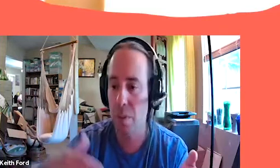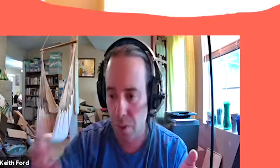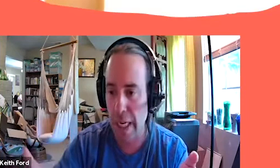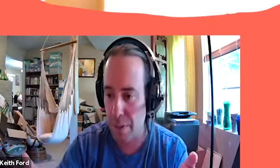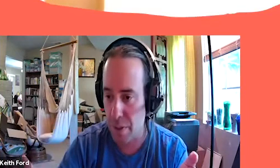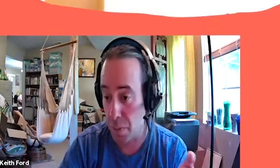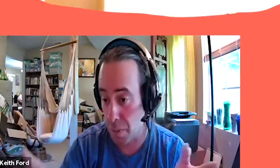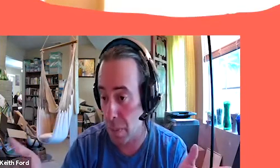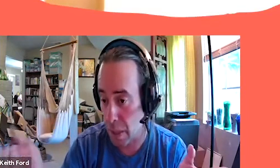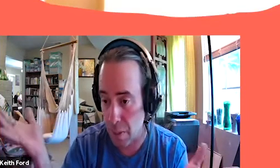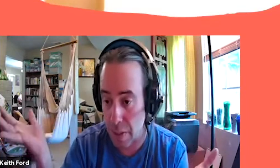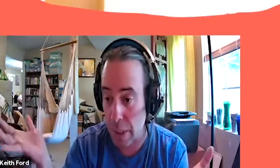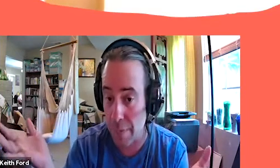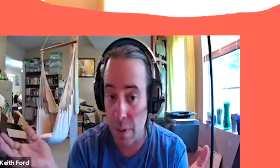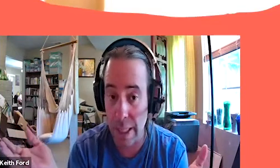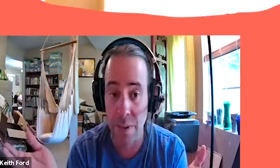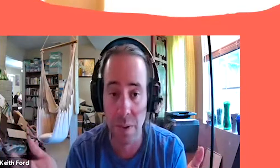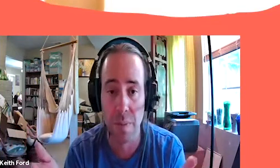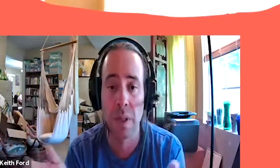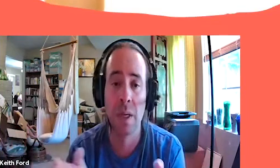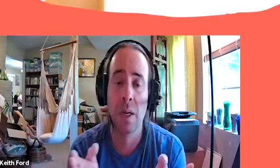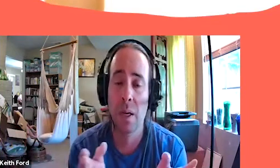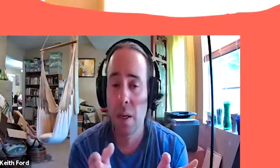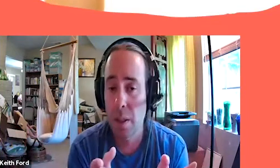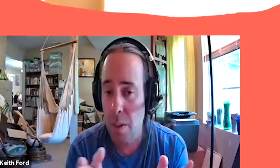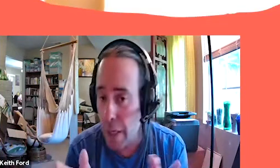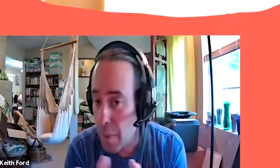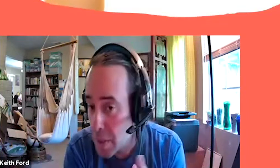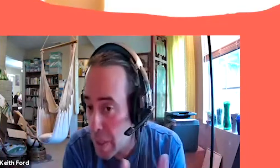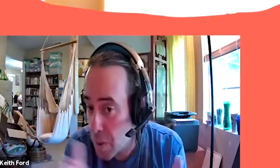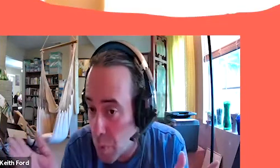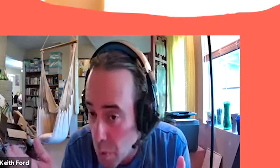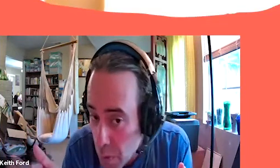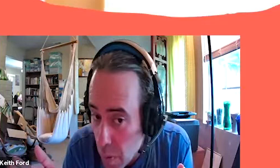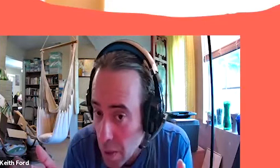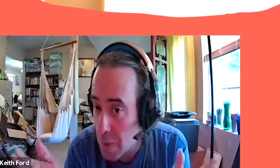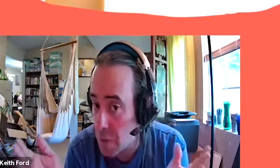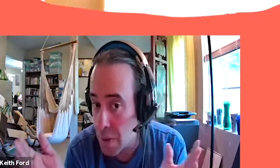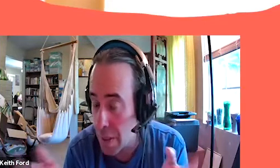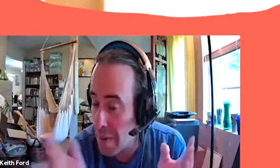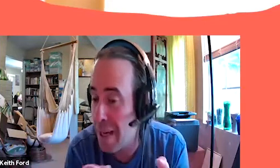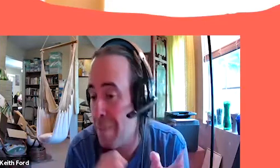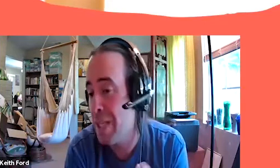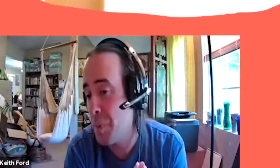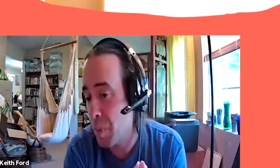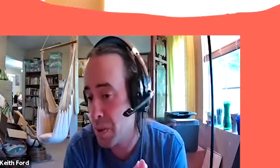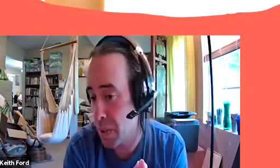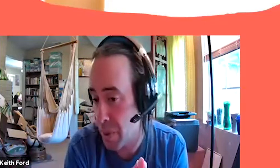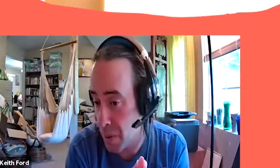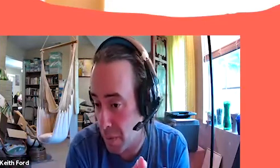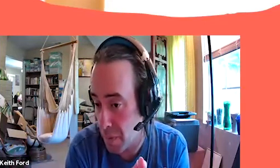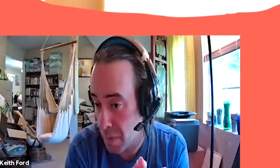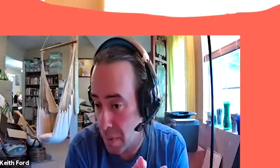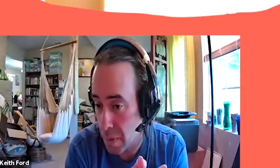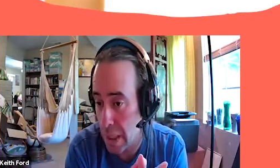MOU. Should have it soon, or at least we'll have a good answer soon. So evaluations are meant to improve the quality of instruction. They are not meant to be